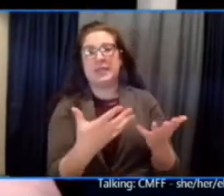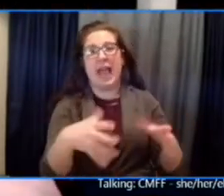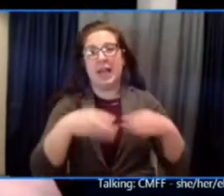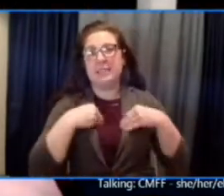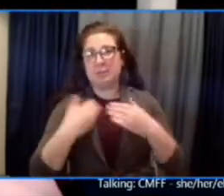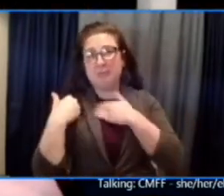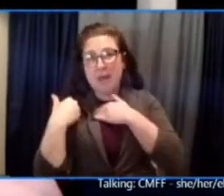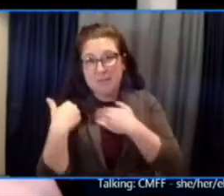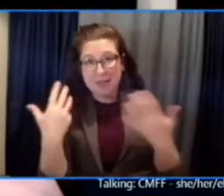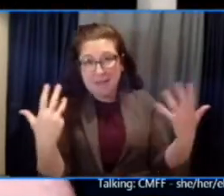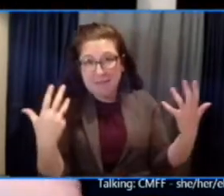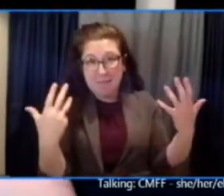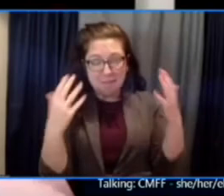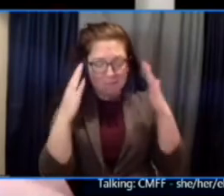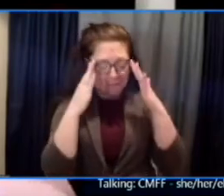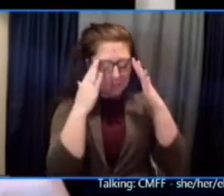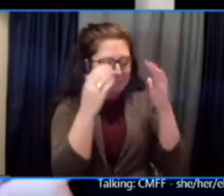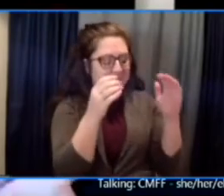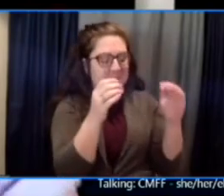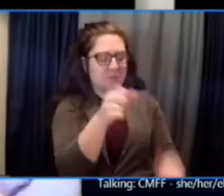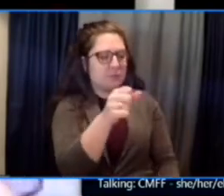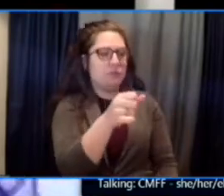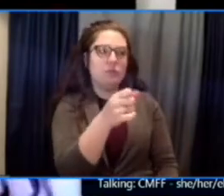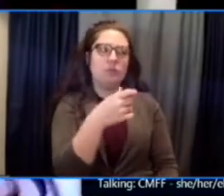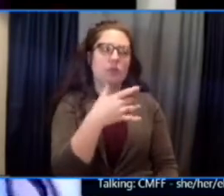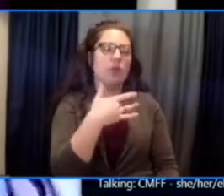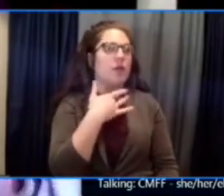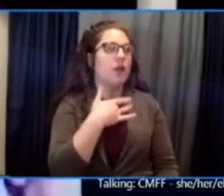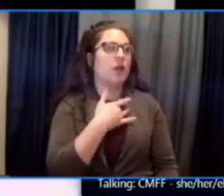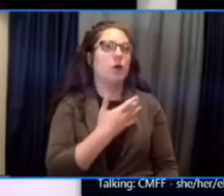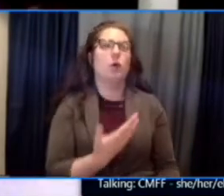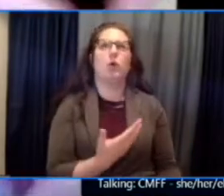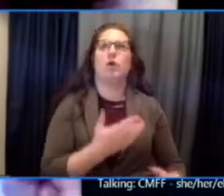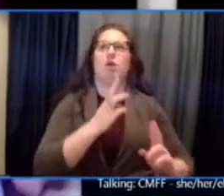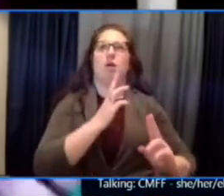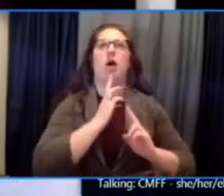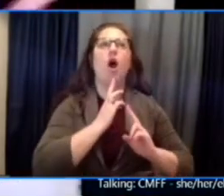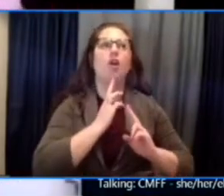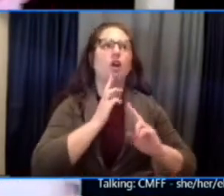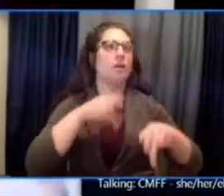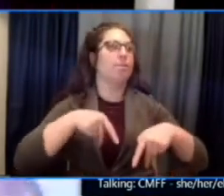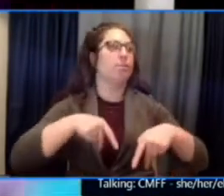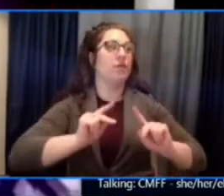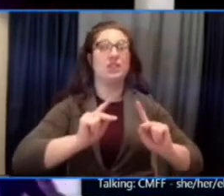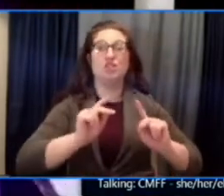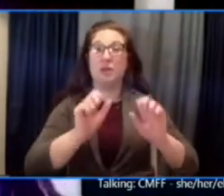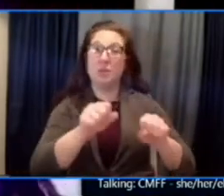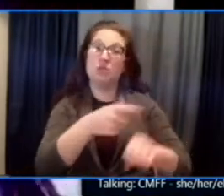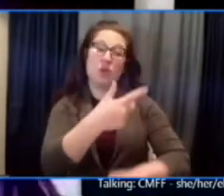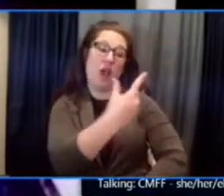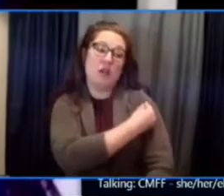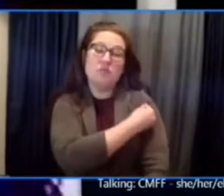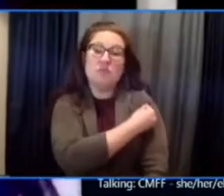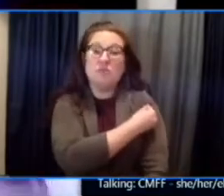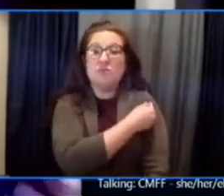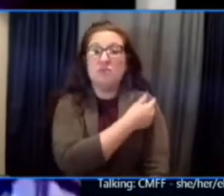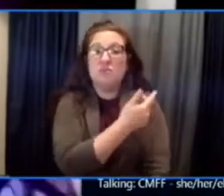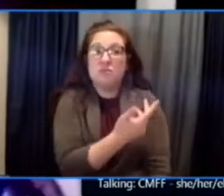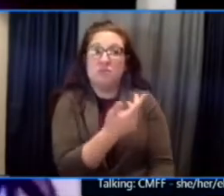Chris. I want to know, have you got your Fauci ouchie yet? I got it. I got my first one,